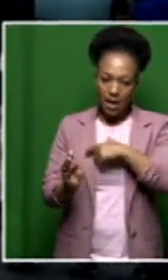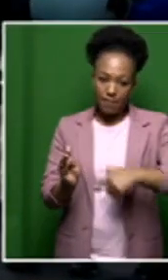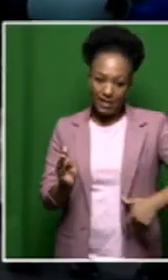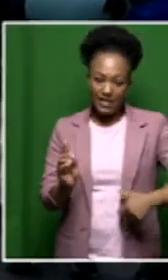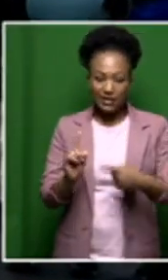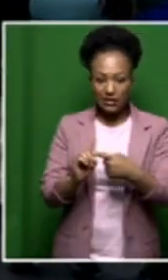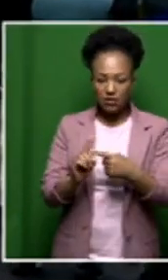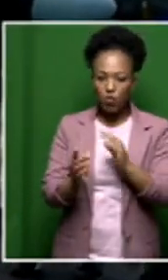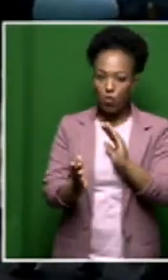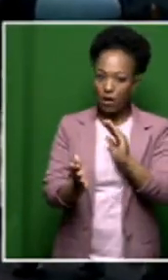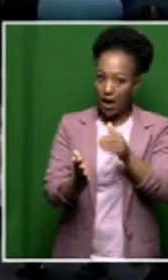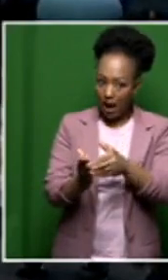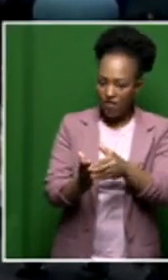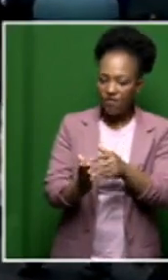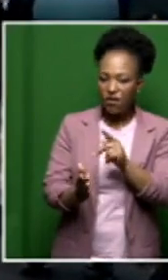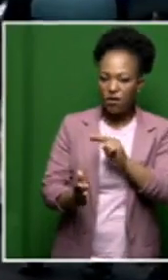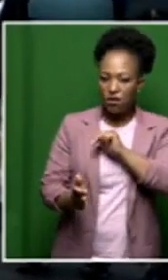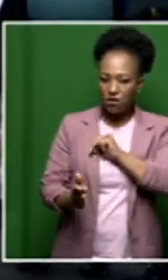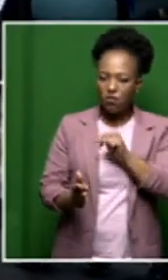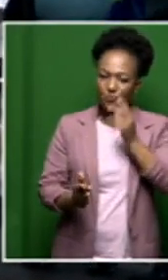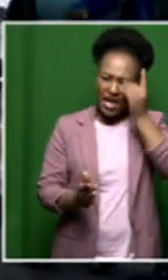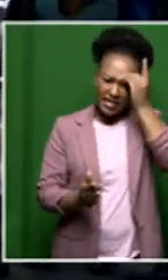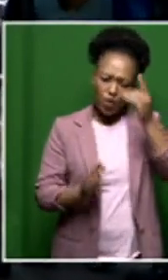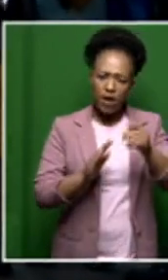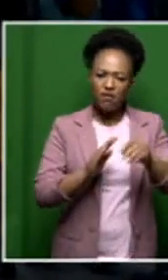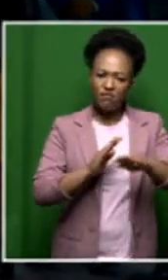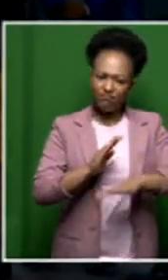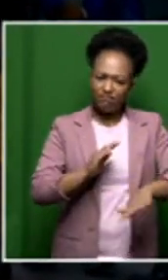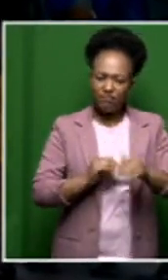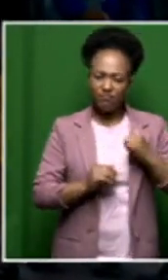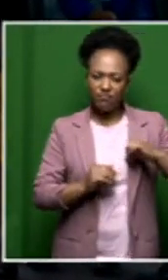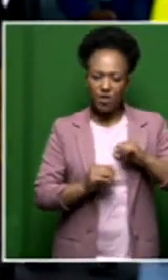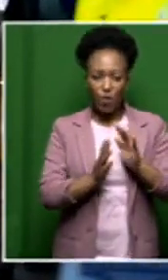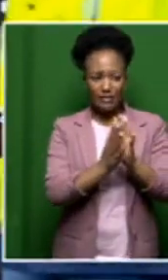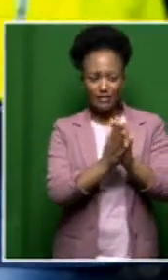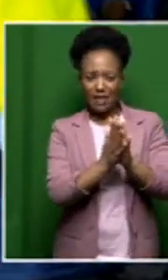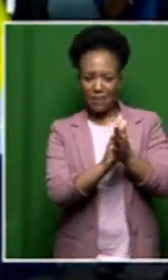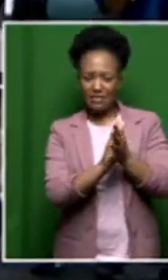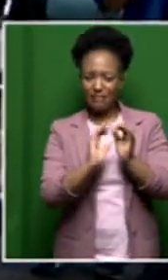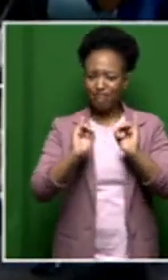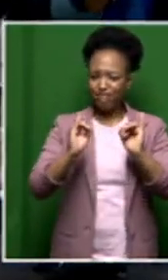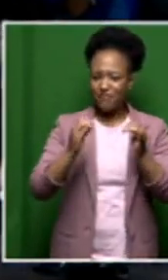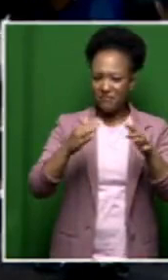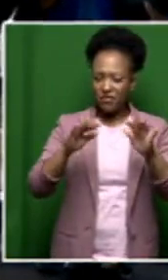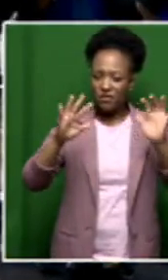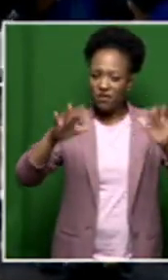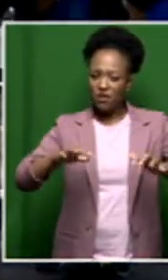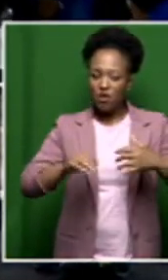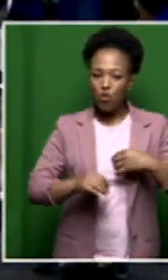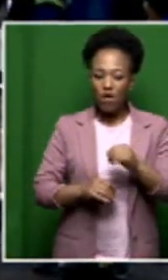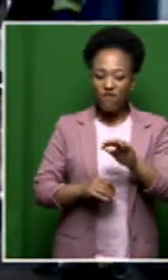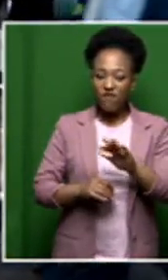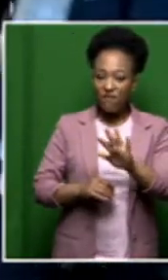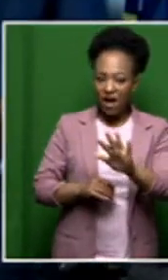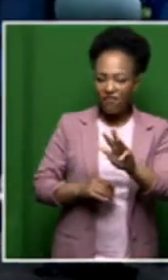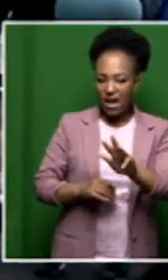he arrives in the eThekwini Metro to assess the damage caused by the devastating floods that have claimed 59 lives